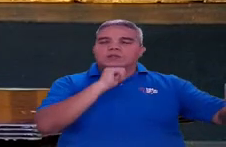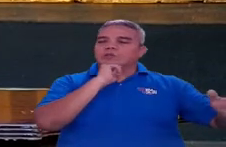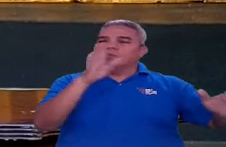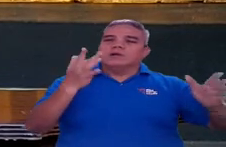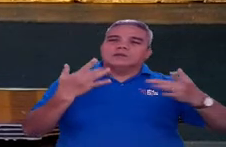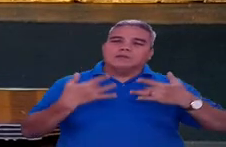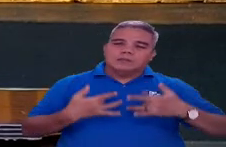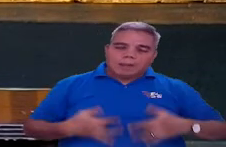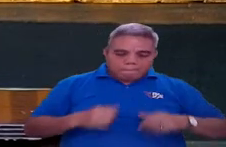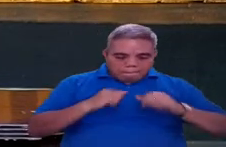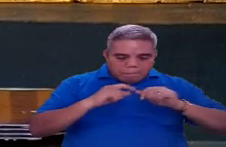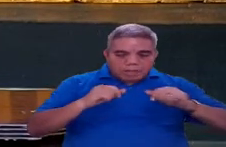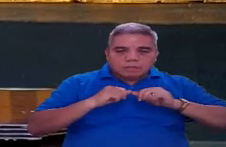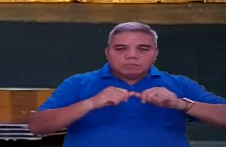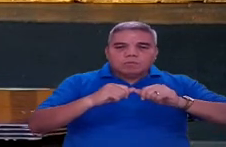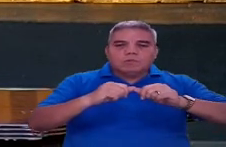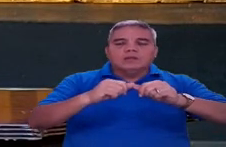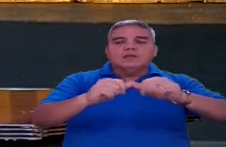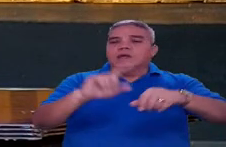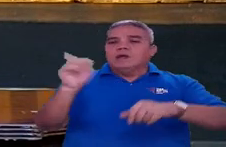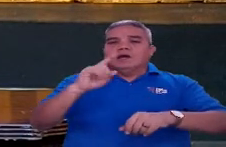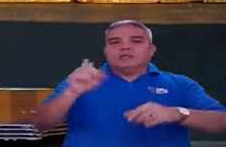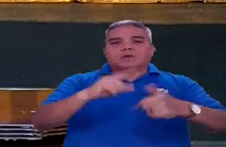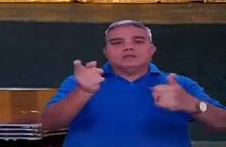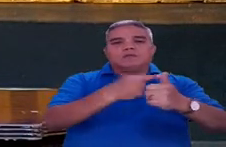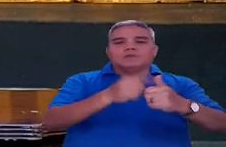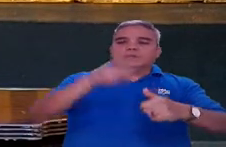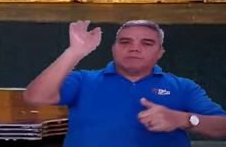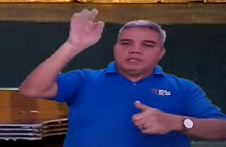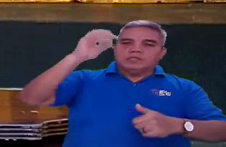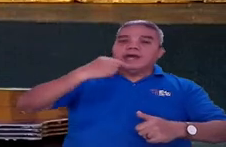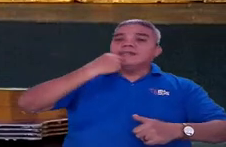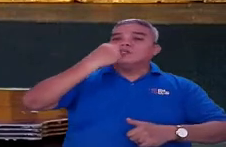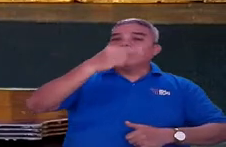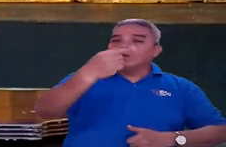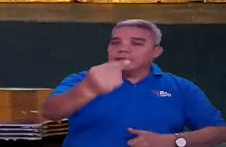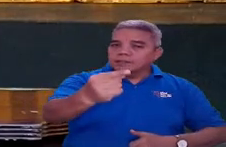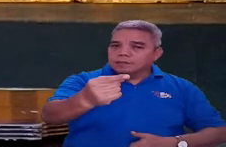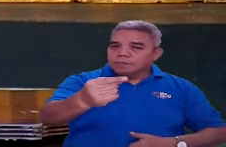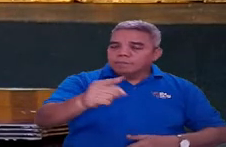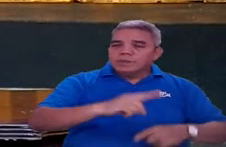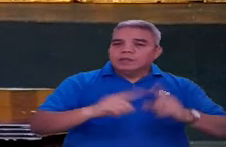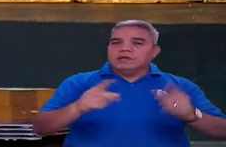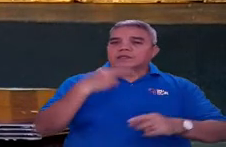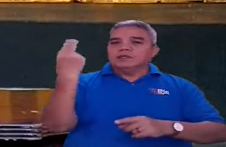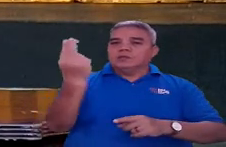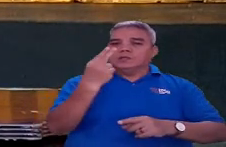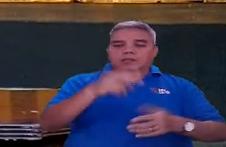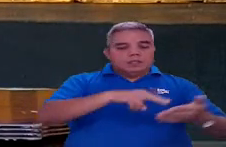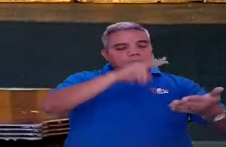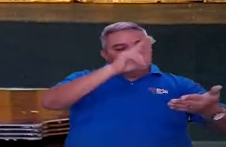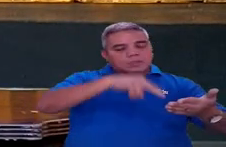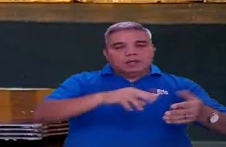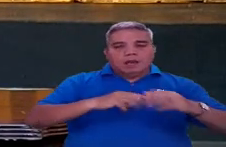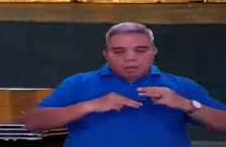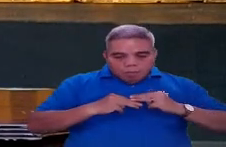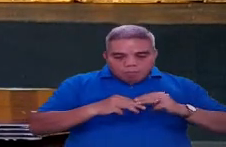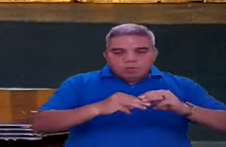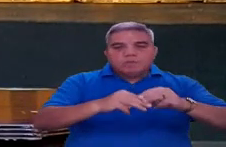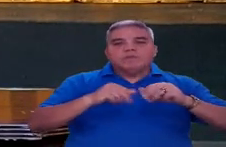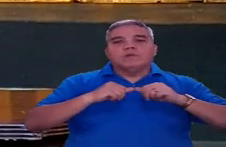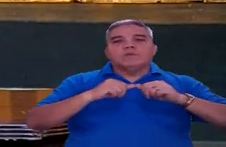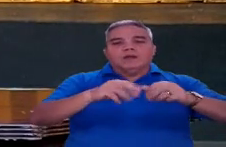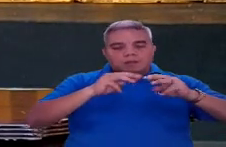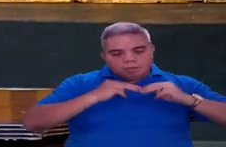discouraged, but move forward. Move forward, as what the first preacher have told us from the text he had read. Moving